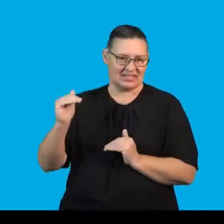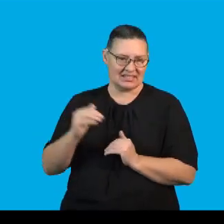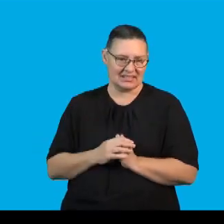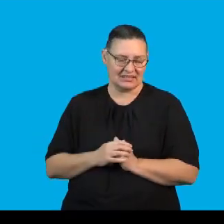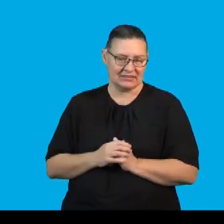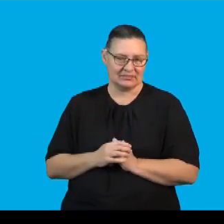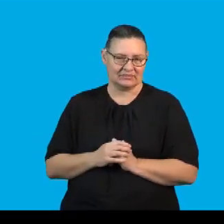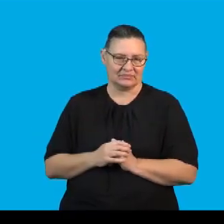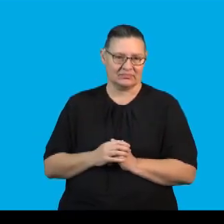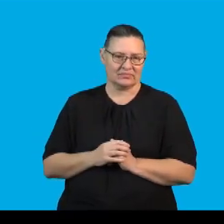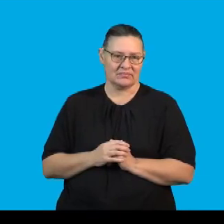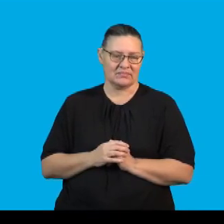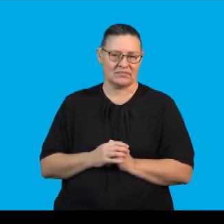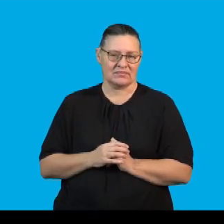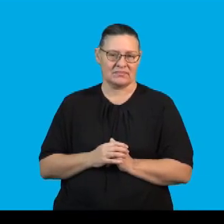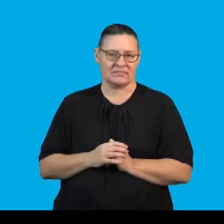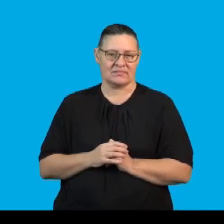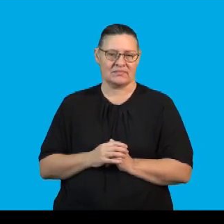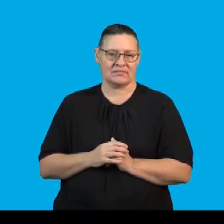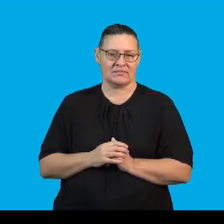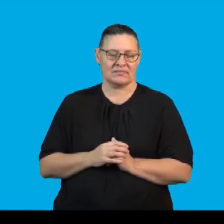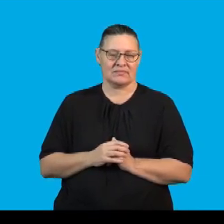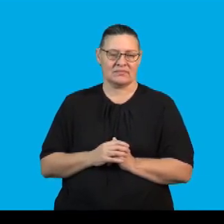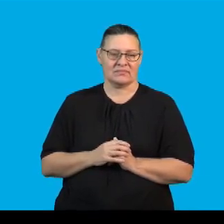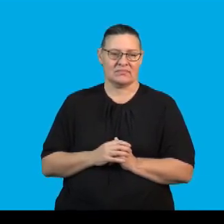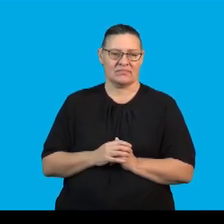the growth as per indication earlier on.